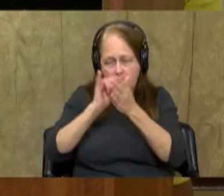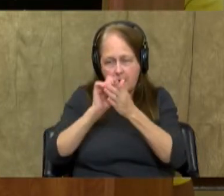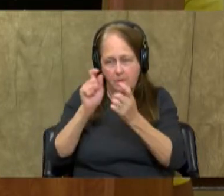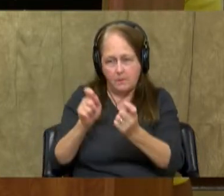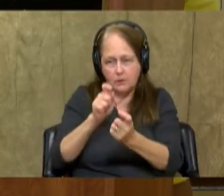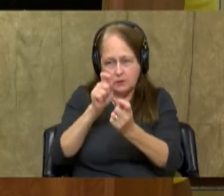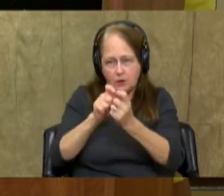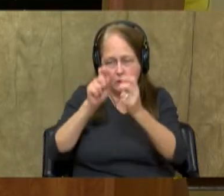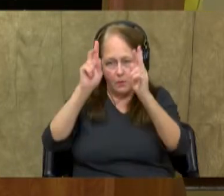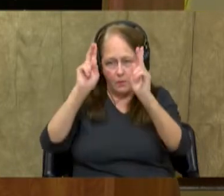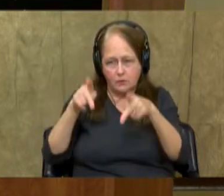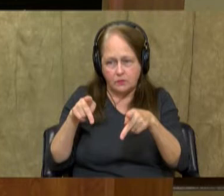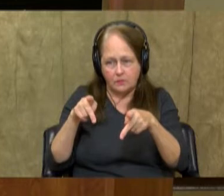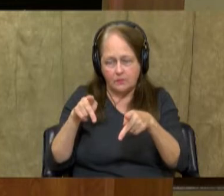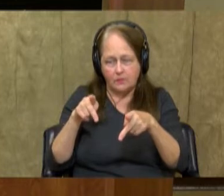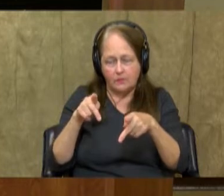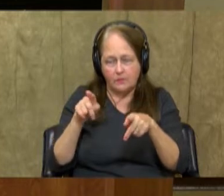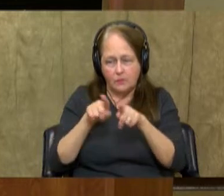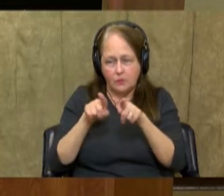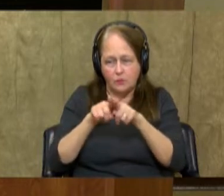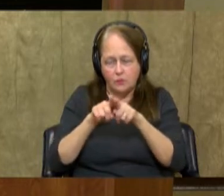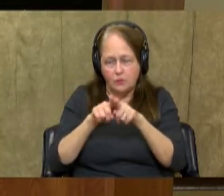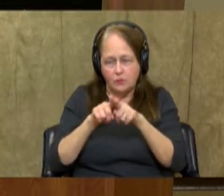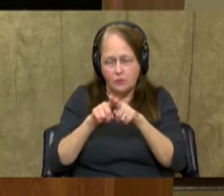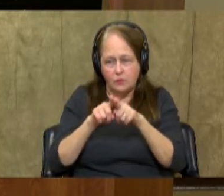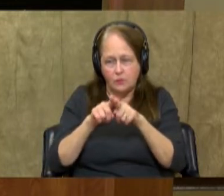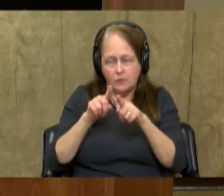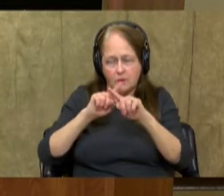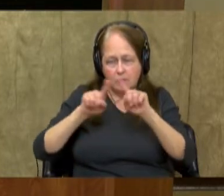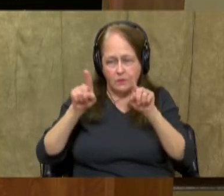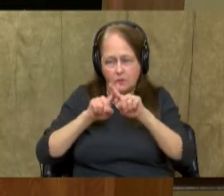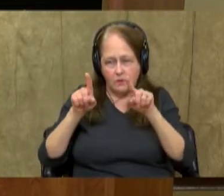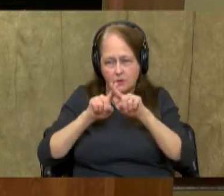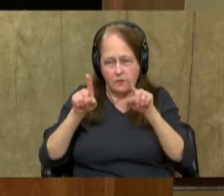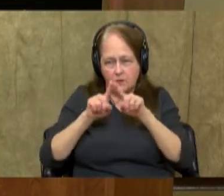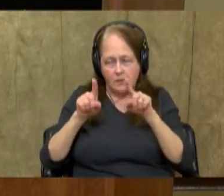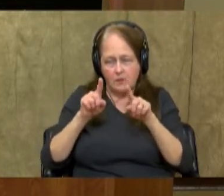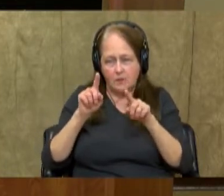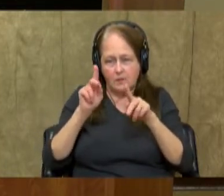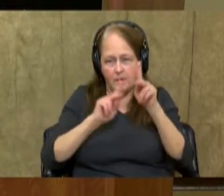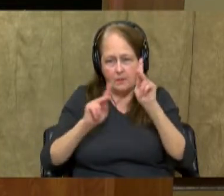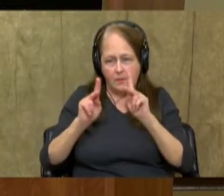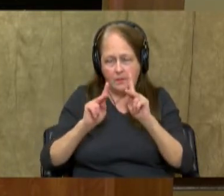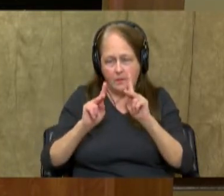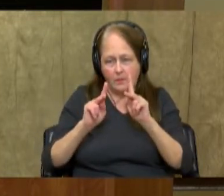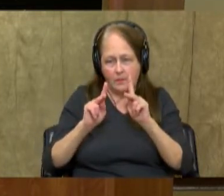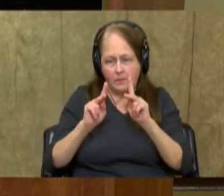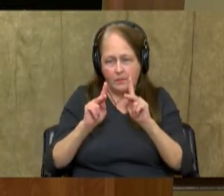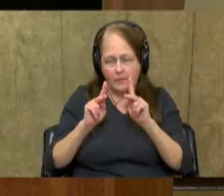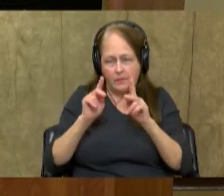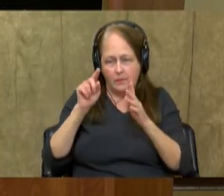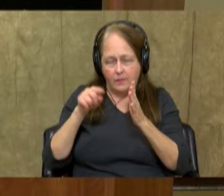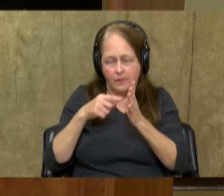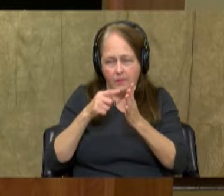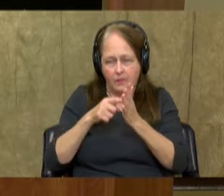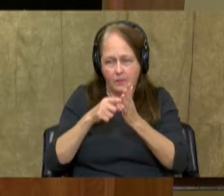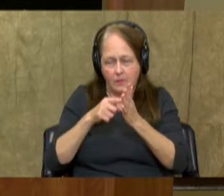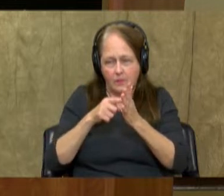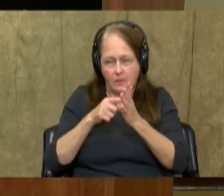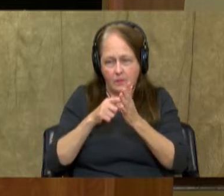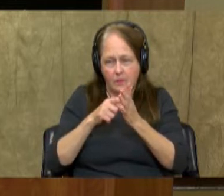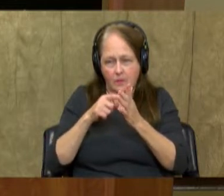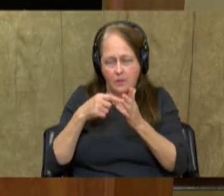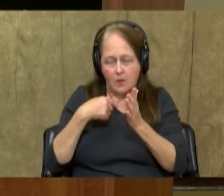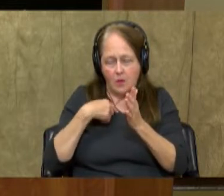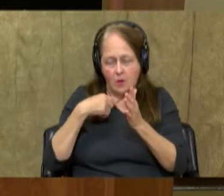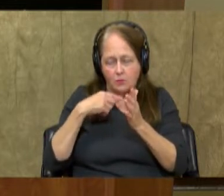person. It also includes research from different sources and people. Now, in this particular text,